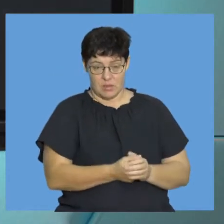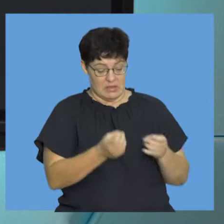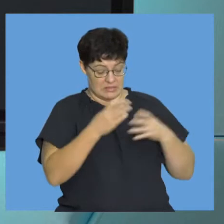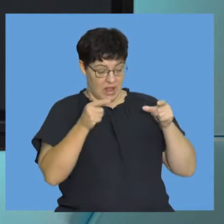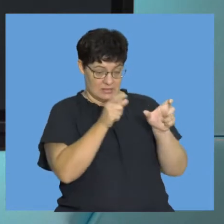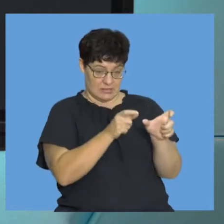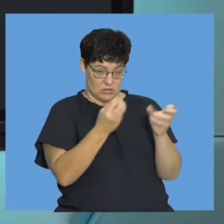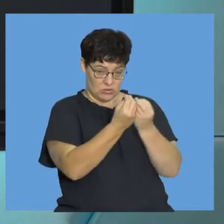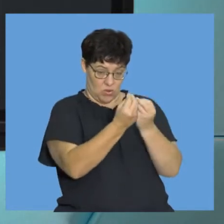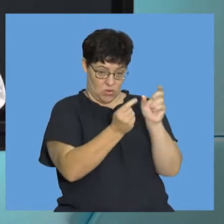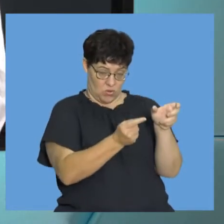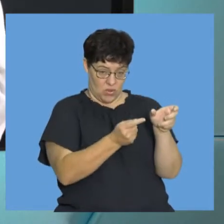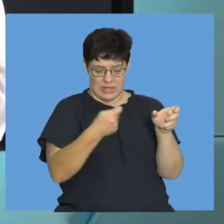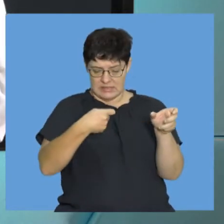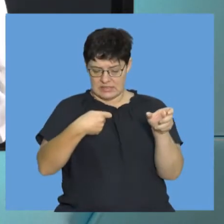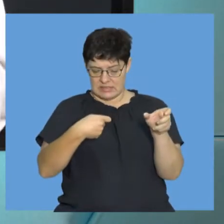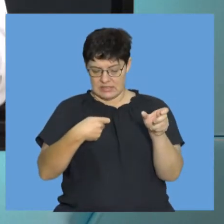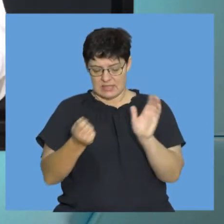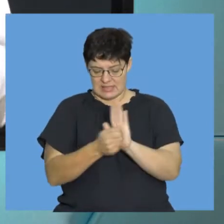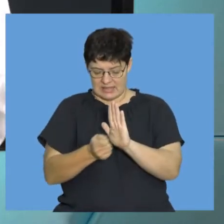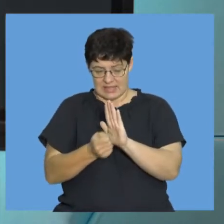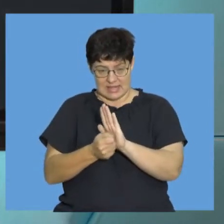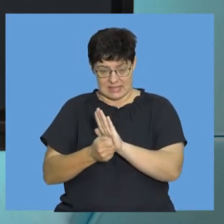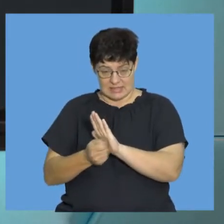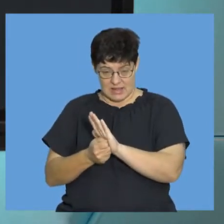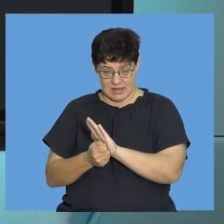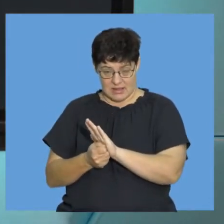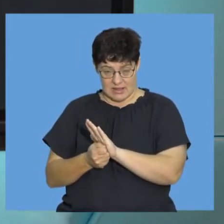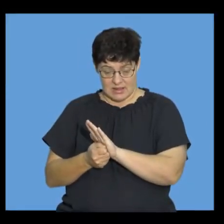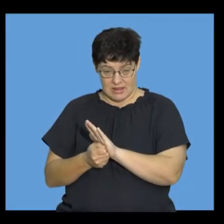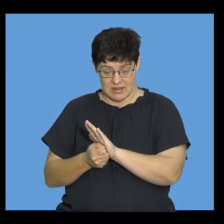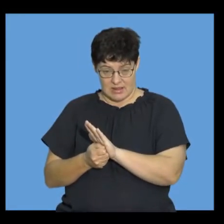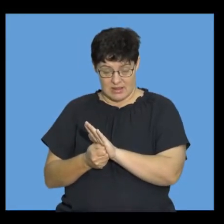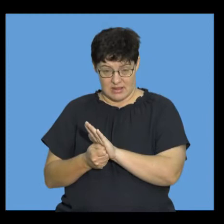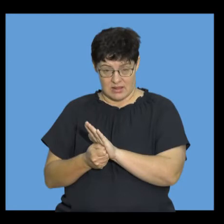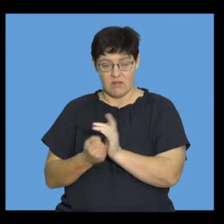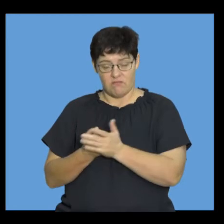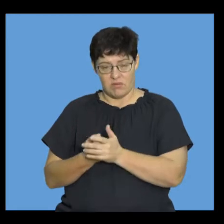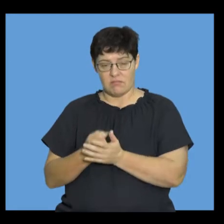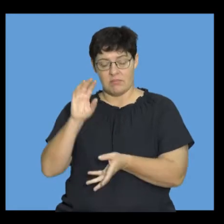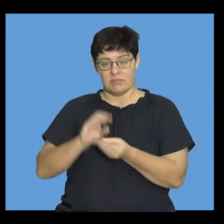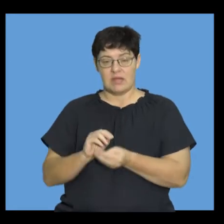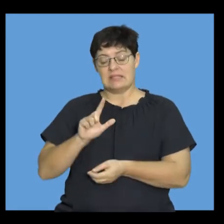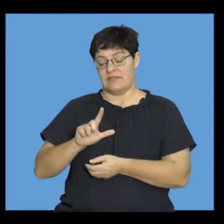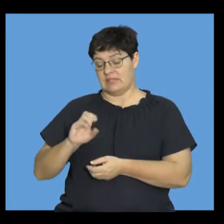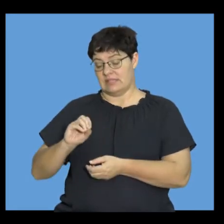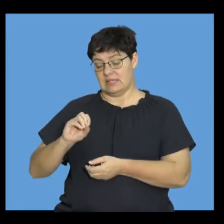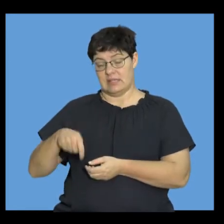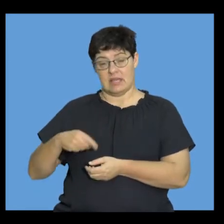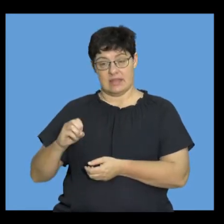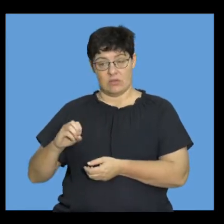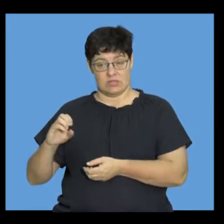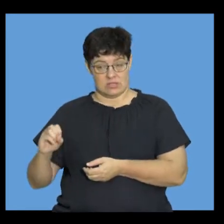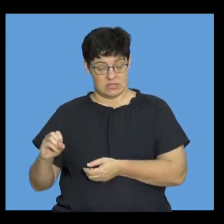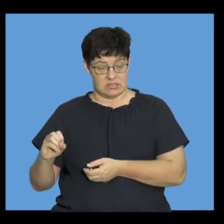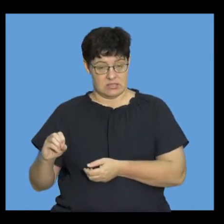with, if you sold to the value of 70,000, as you can see here,